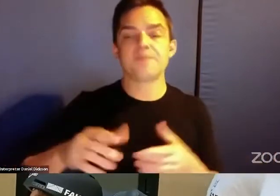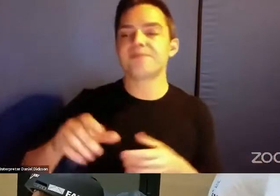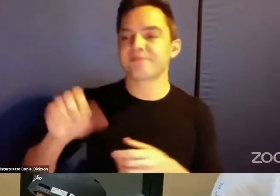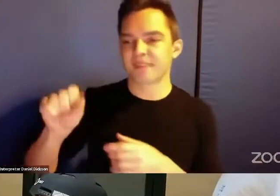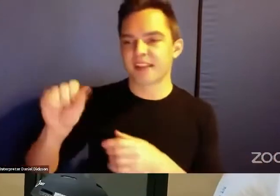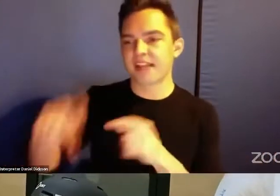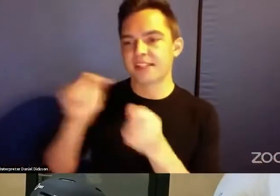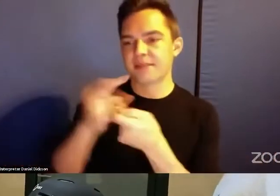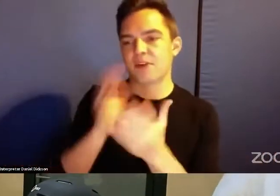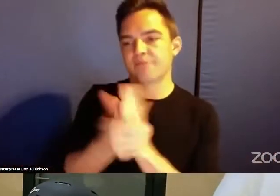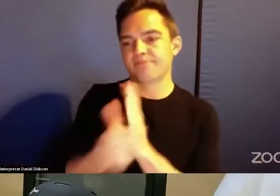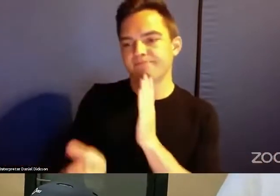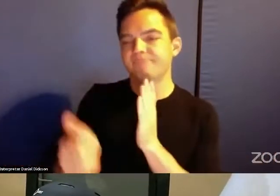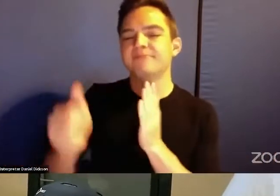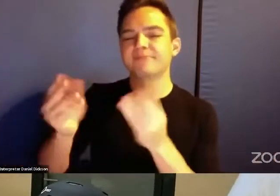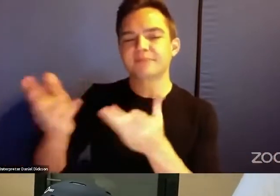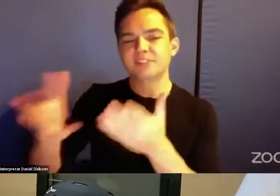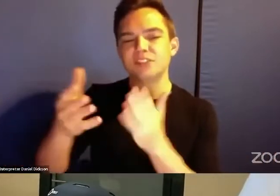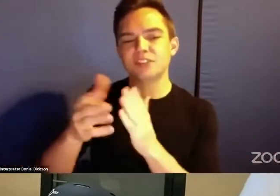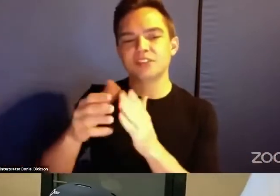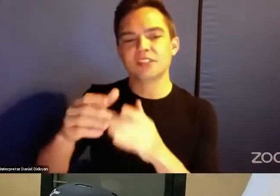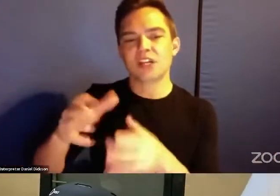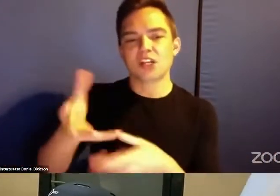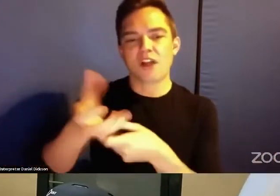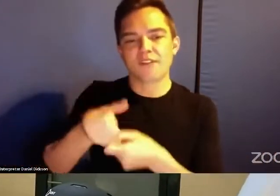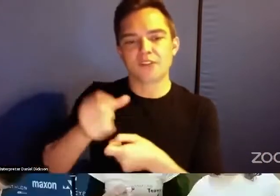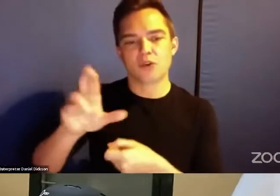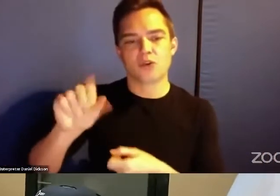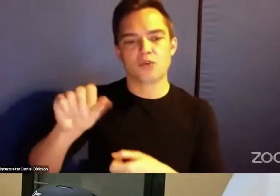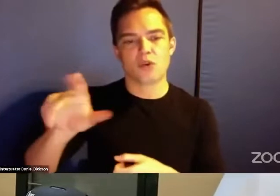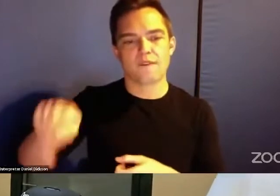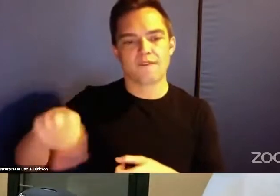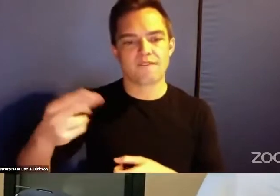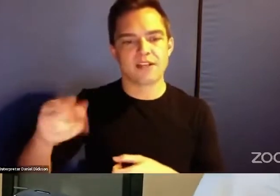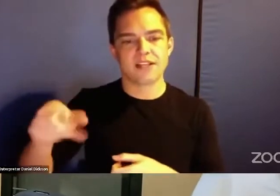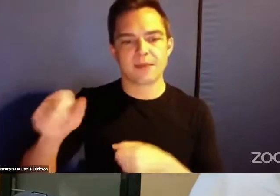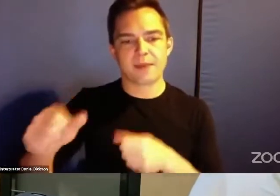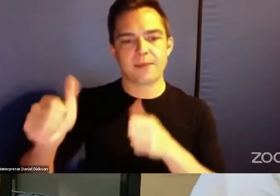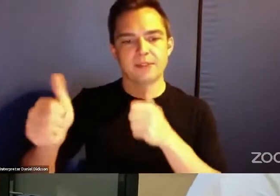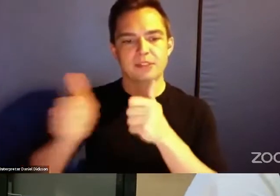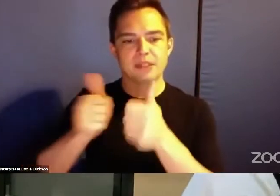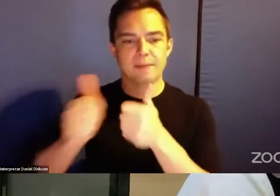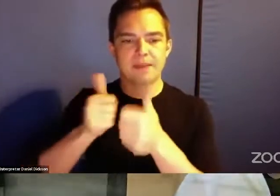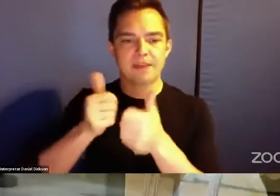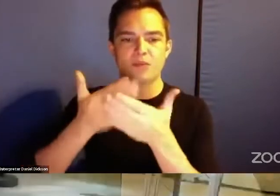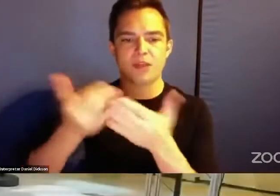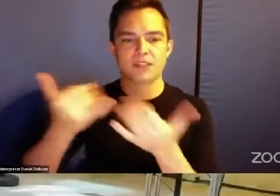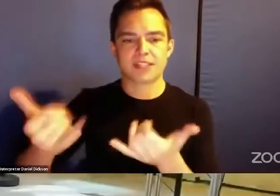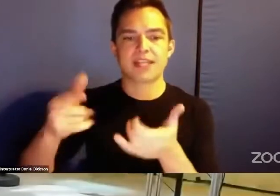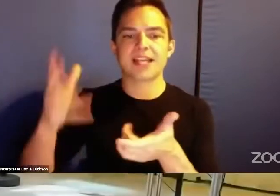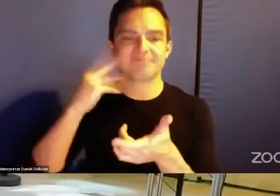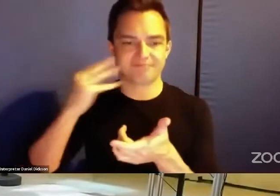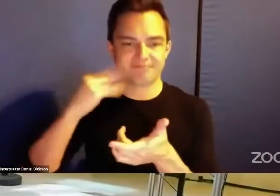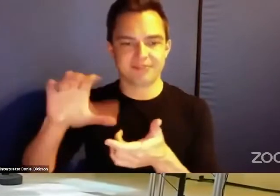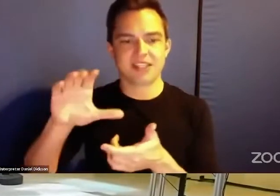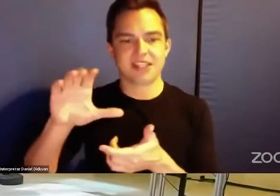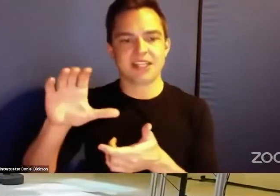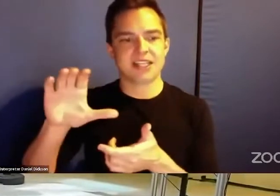to Rolf that he can compete very well today. He has experience in the CYBATHLON events. He is